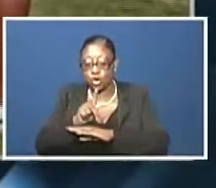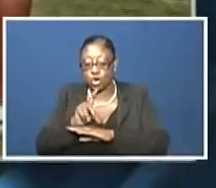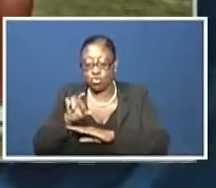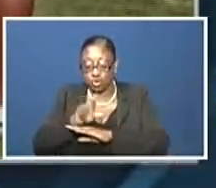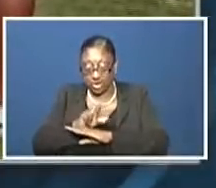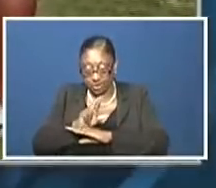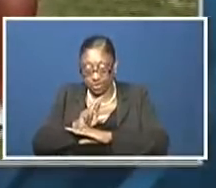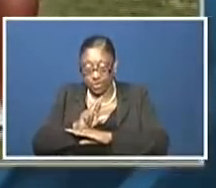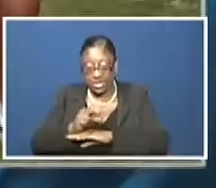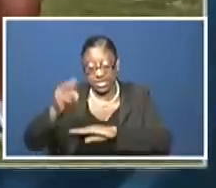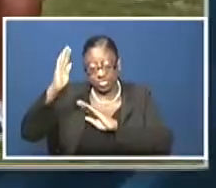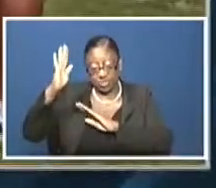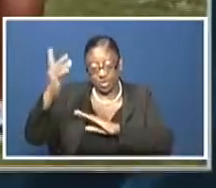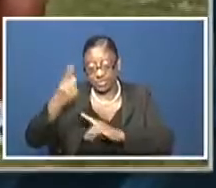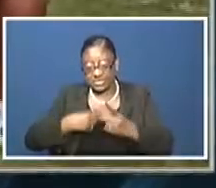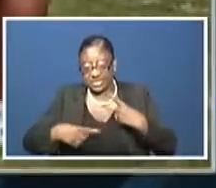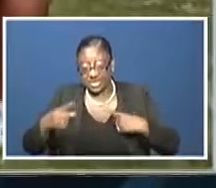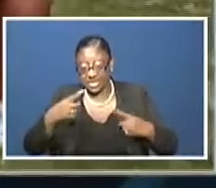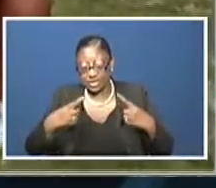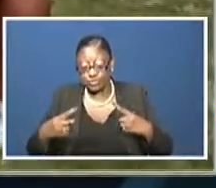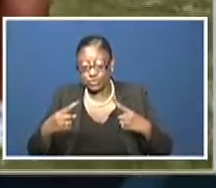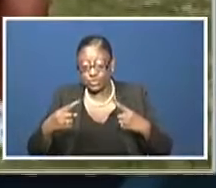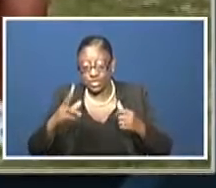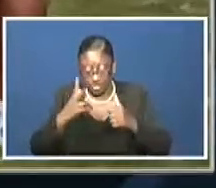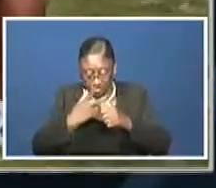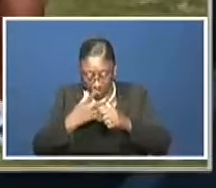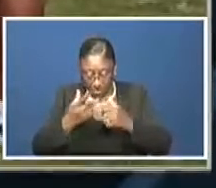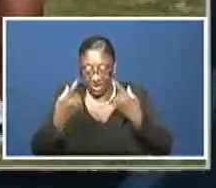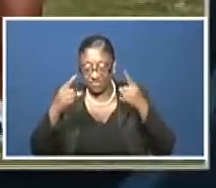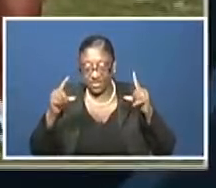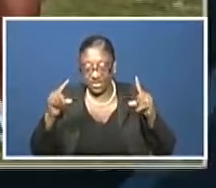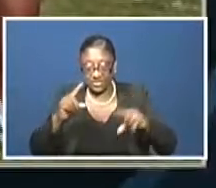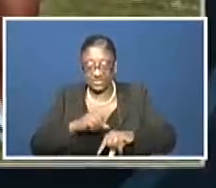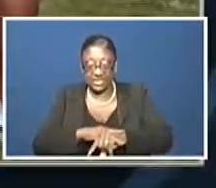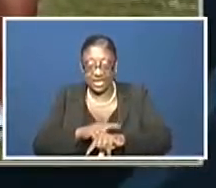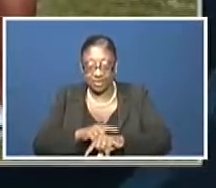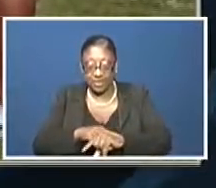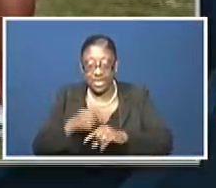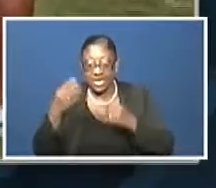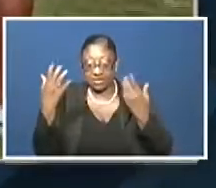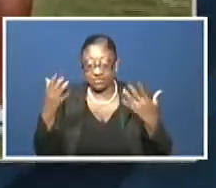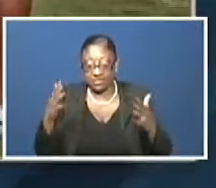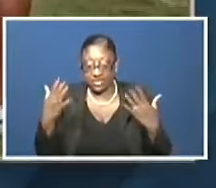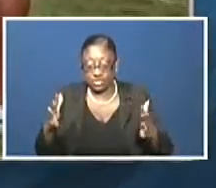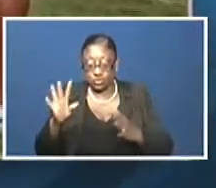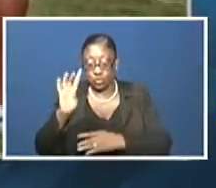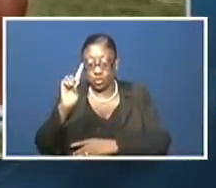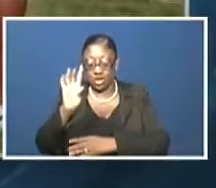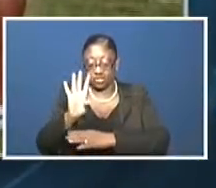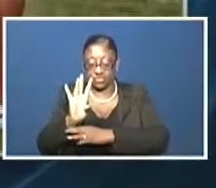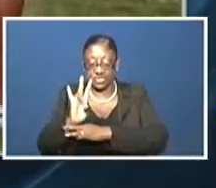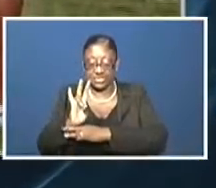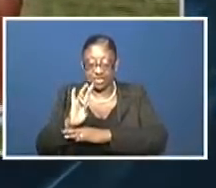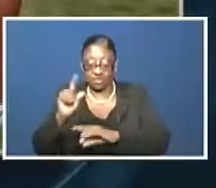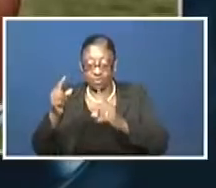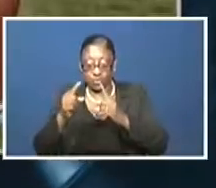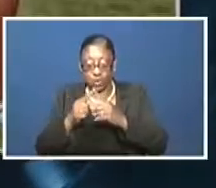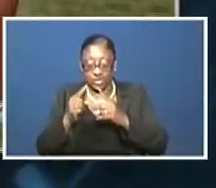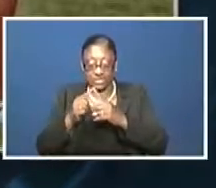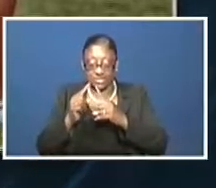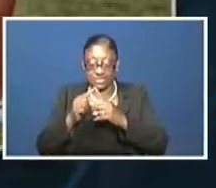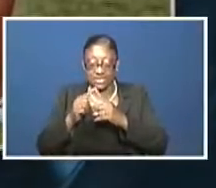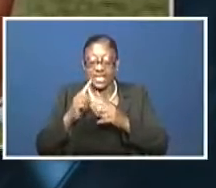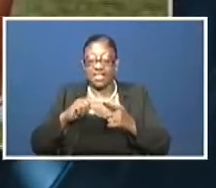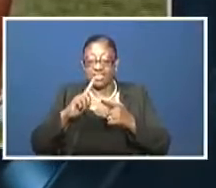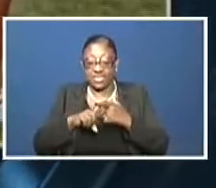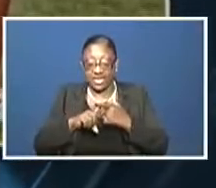Bahamas came into the third and final round in fourth place with 69 points and finished with 107 points after the third round.